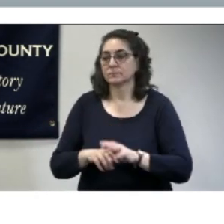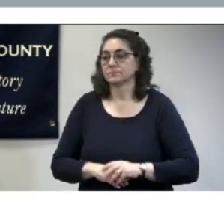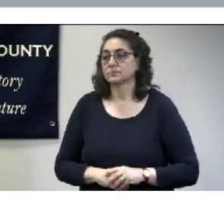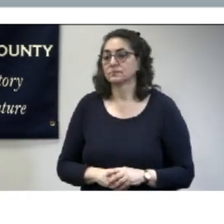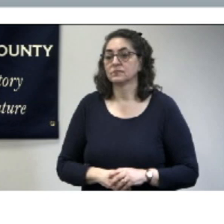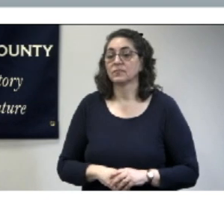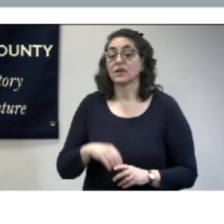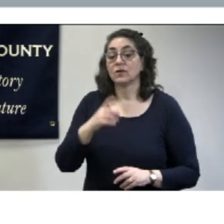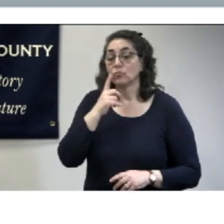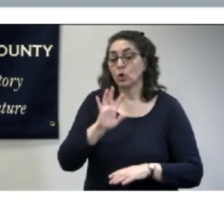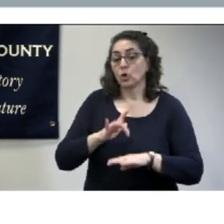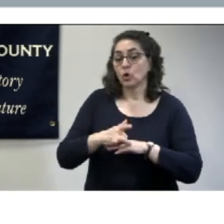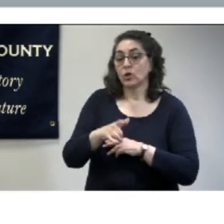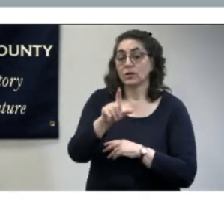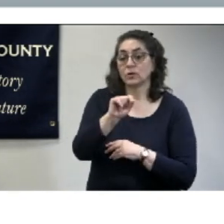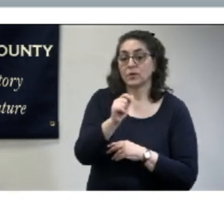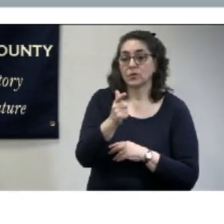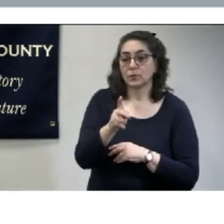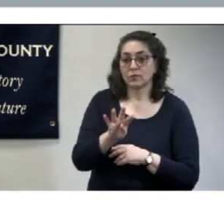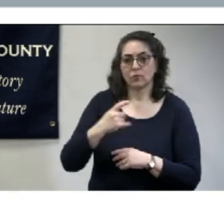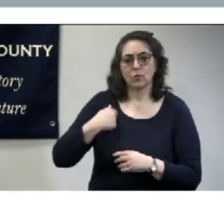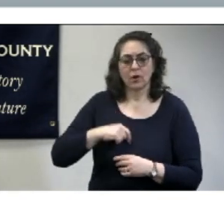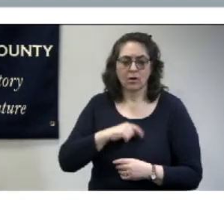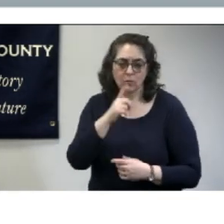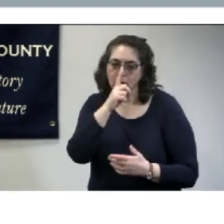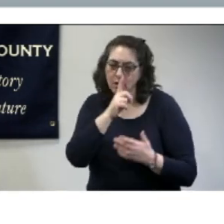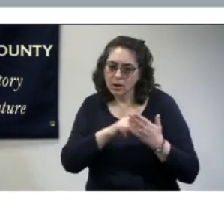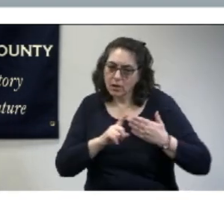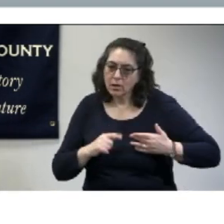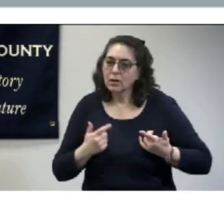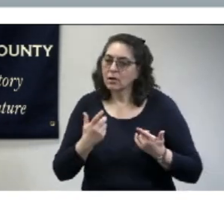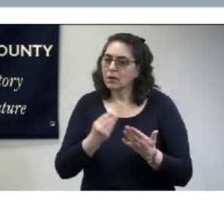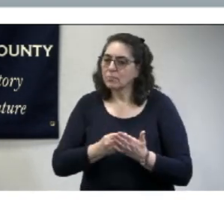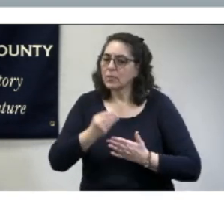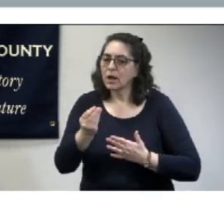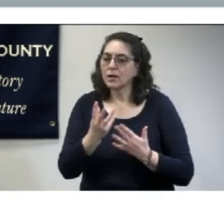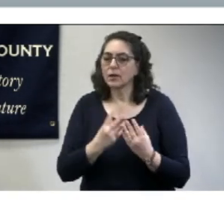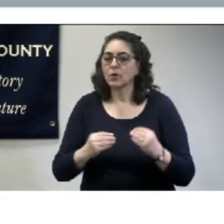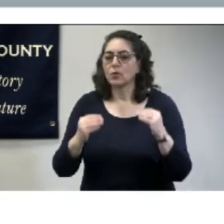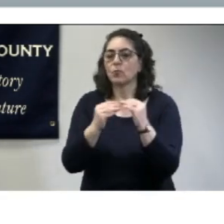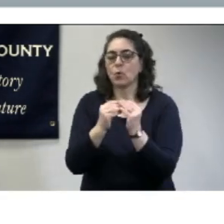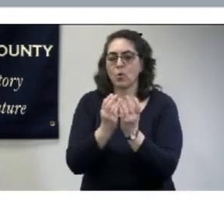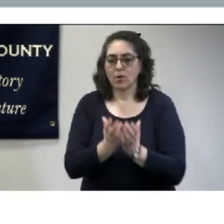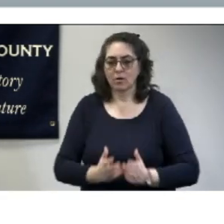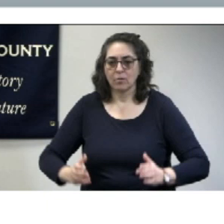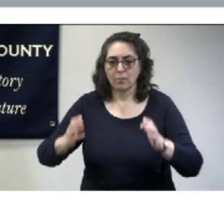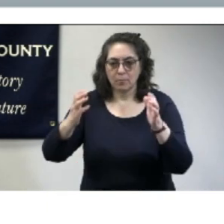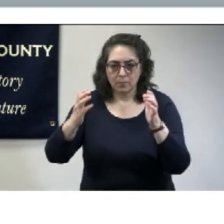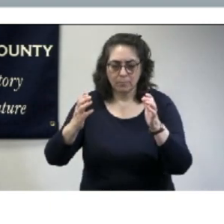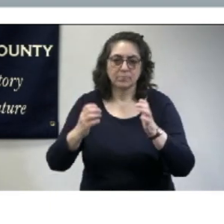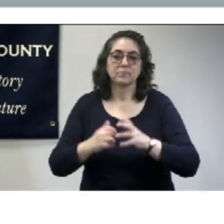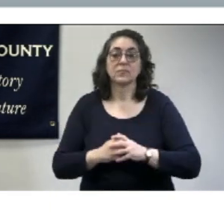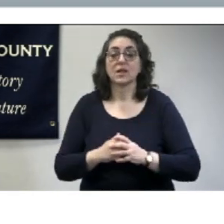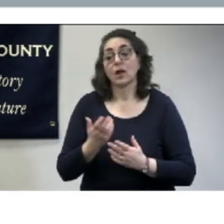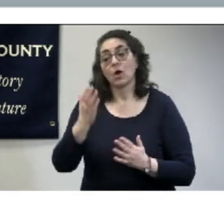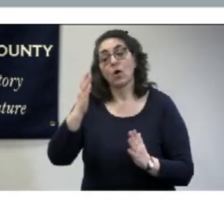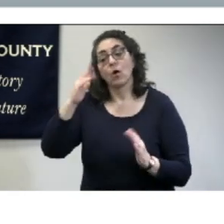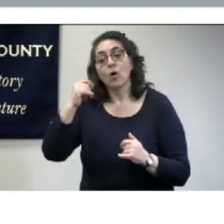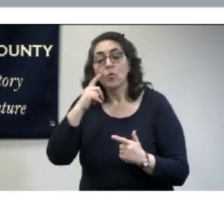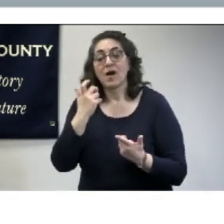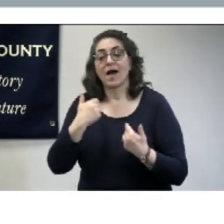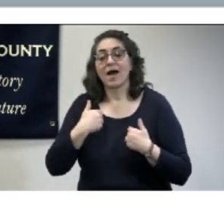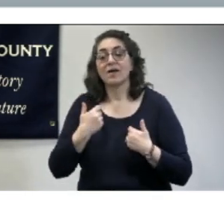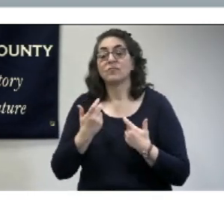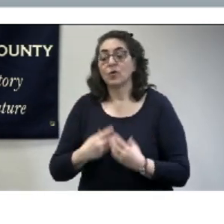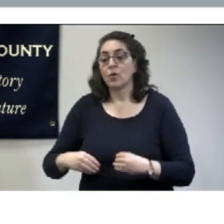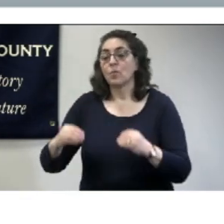early 2024, we're looking into purchasing additional collection bins and hopefully create additional shared